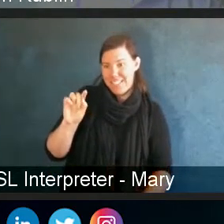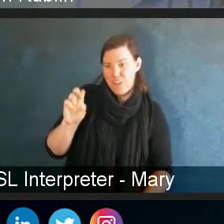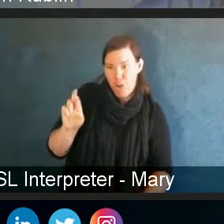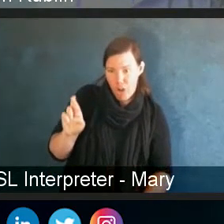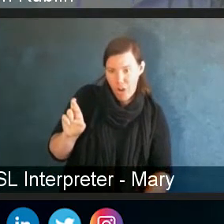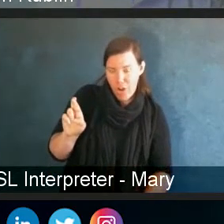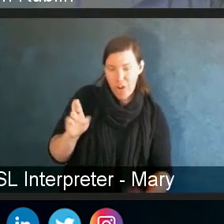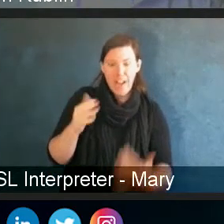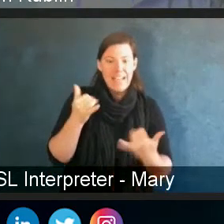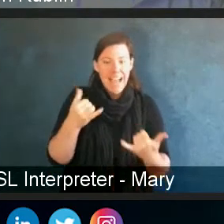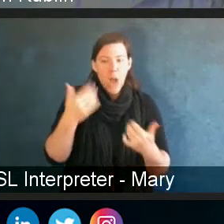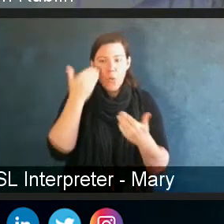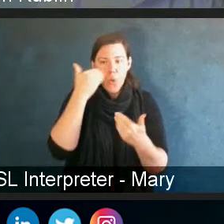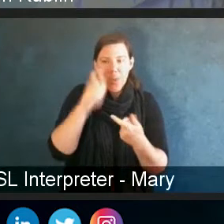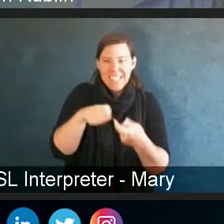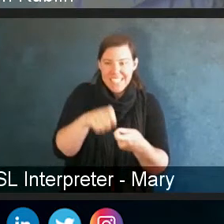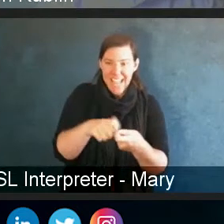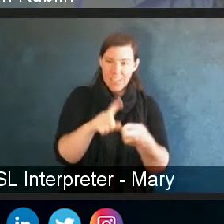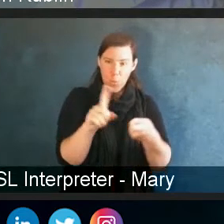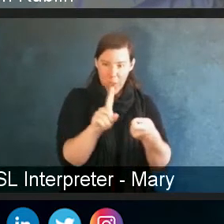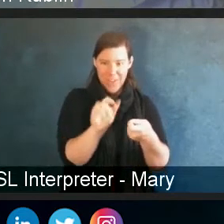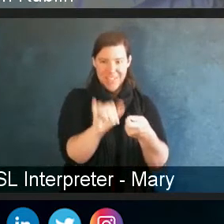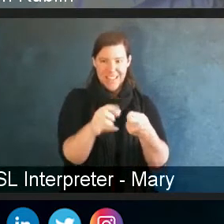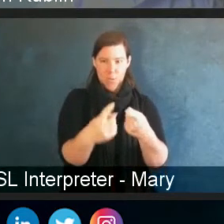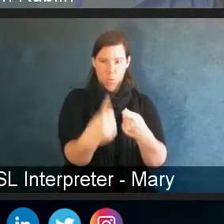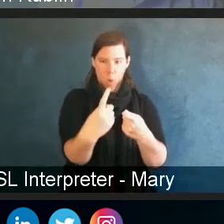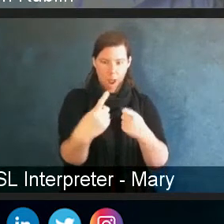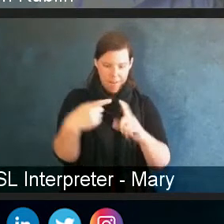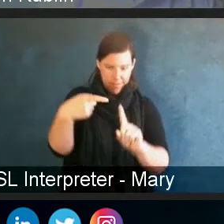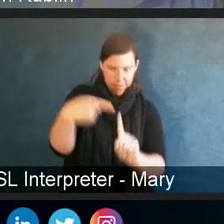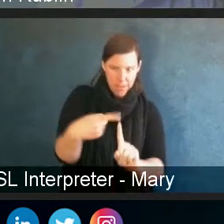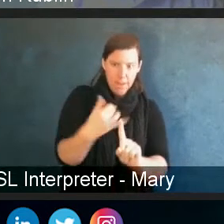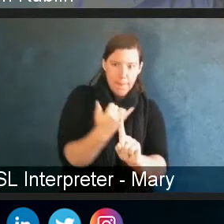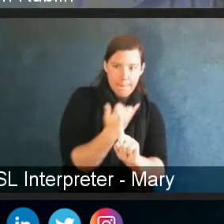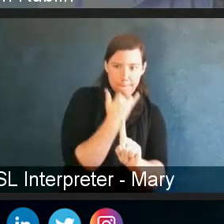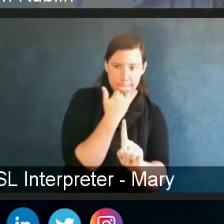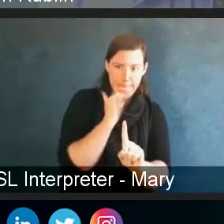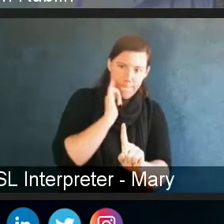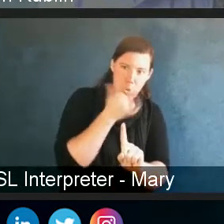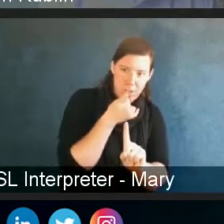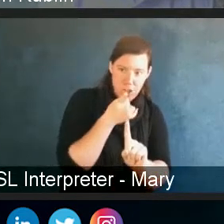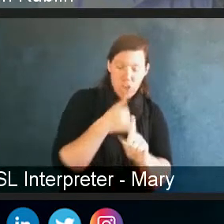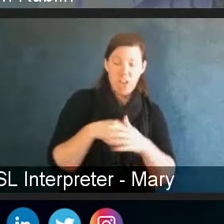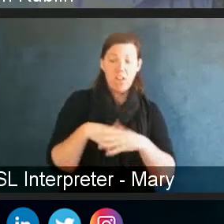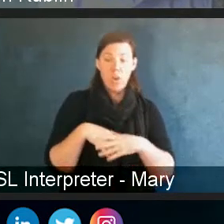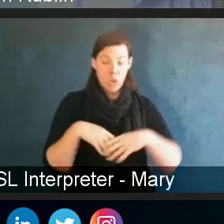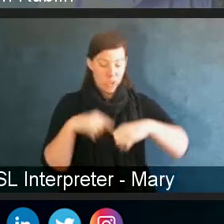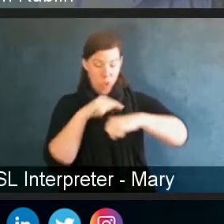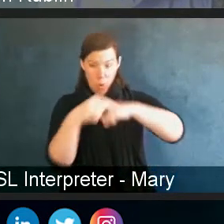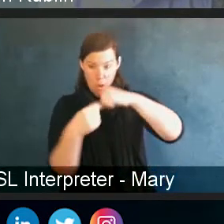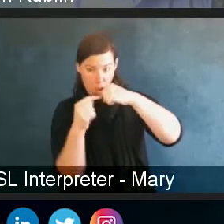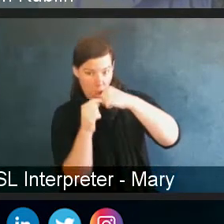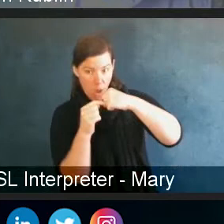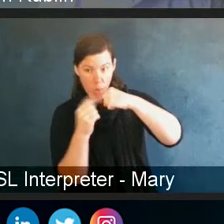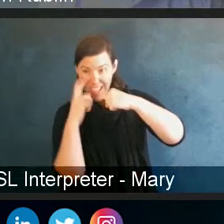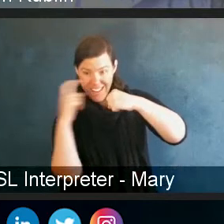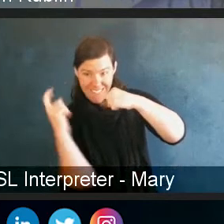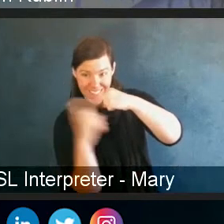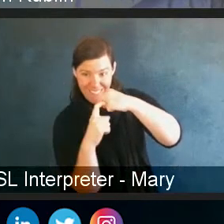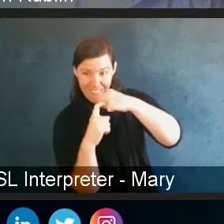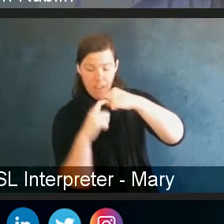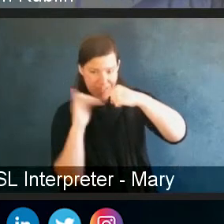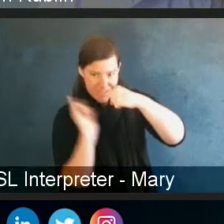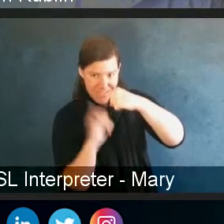point mutation is. And the idea is, since we know where that mutation is on the protein, the context of the rest of the protein around